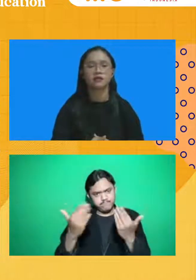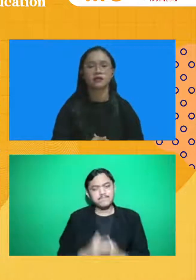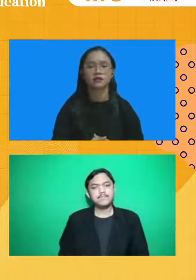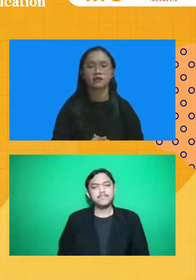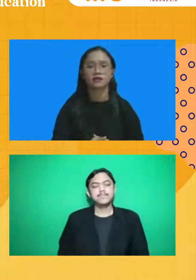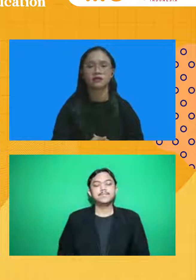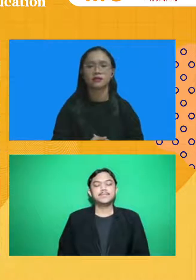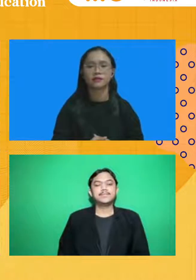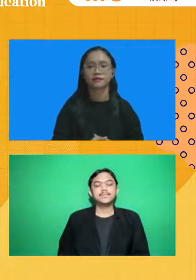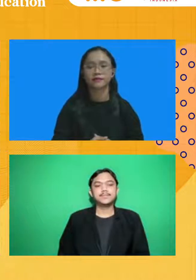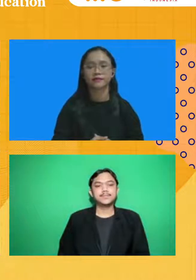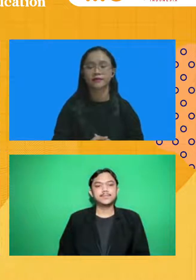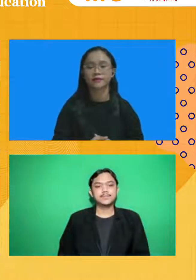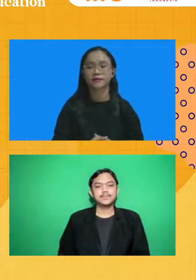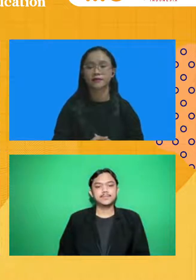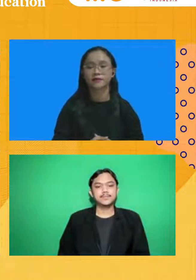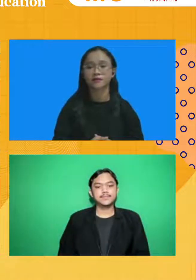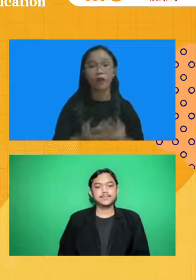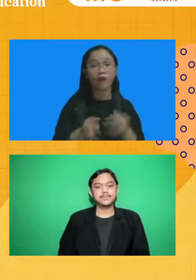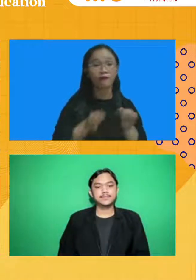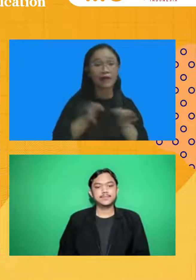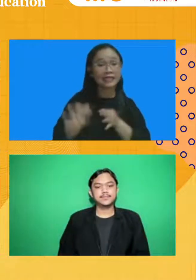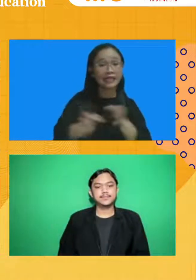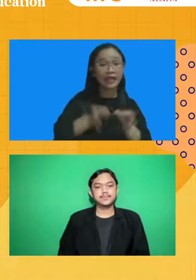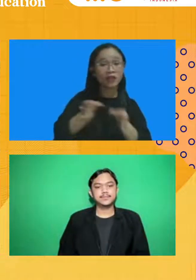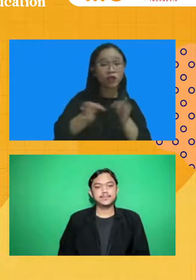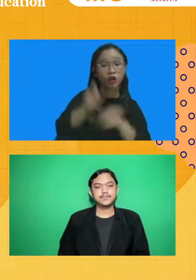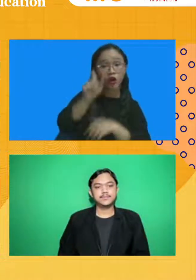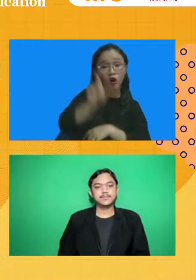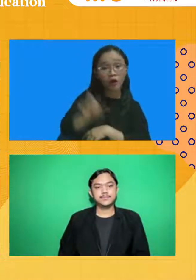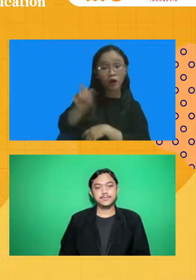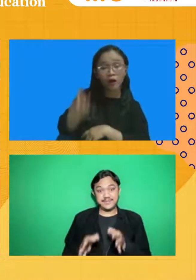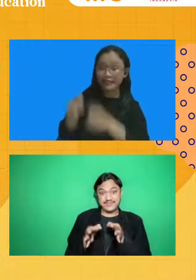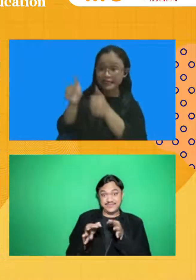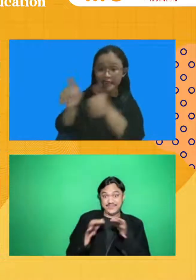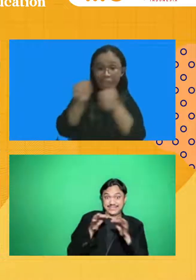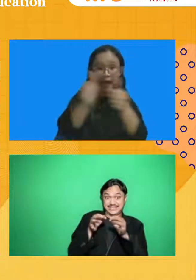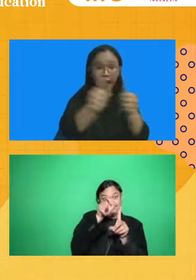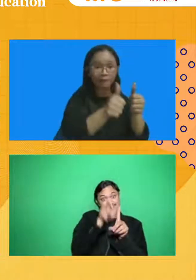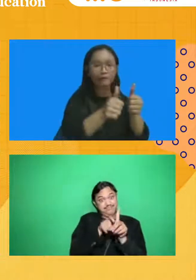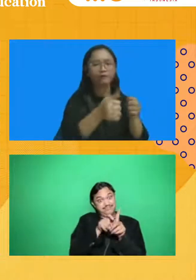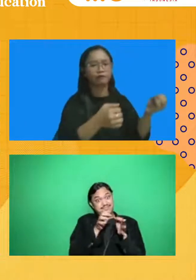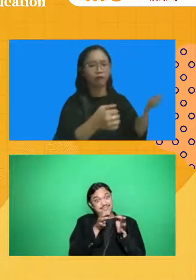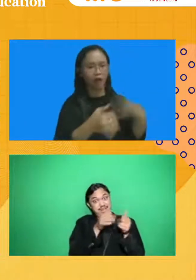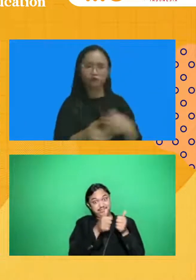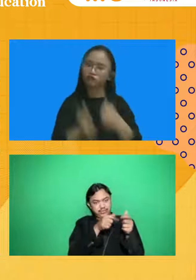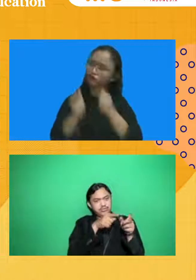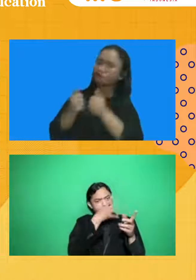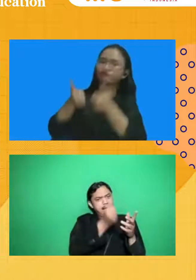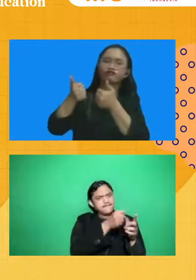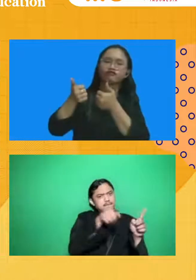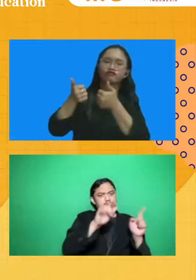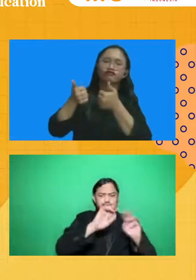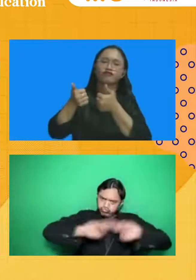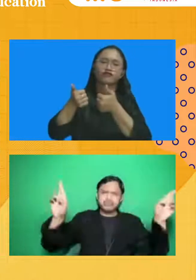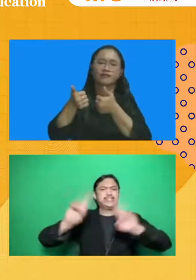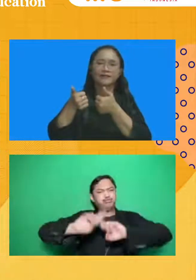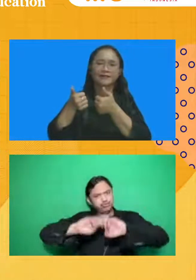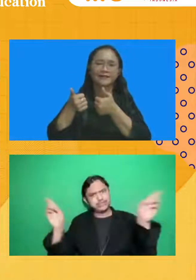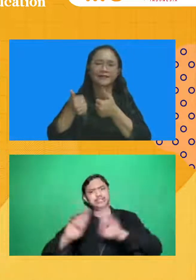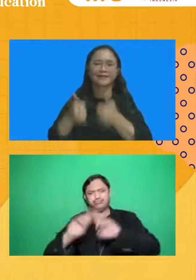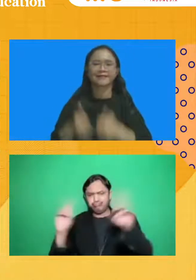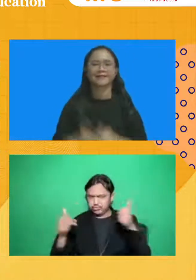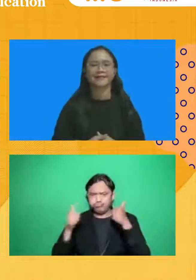Facilitators, are you ready? Yep, we are all ready. Yeah. Okay. So